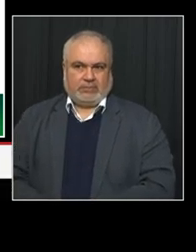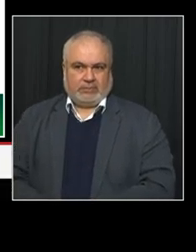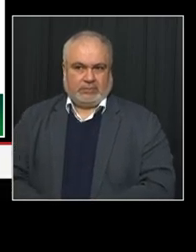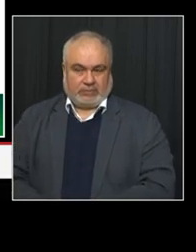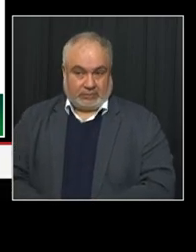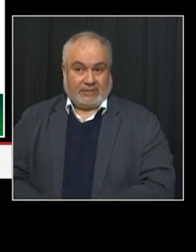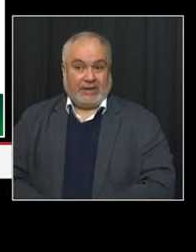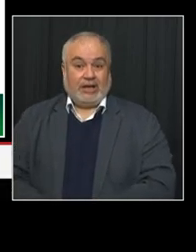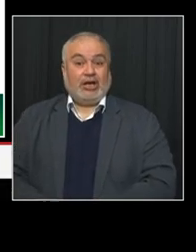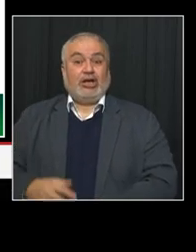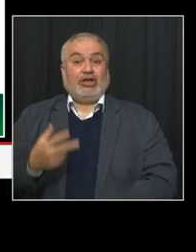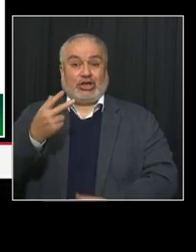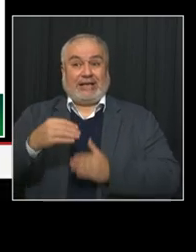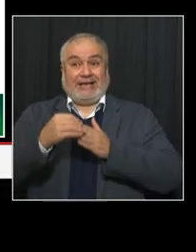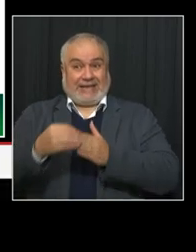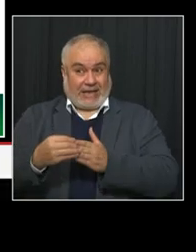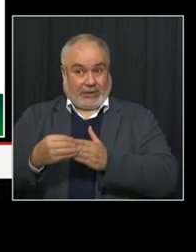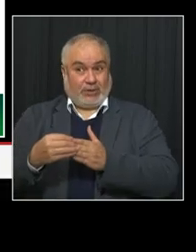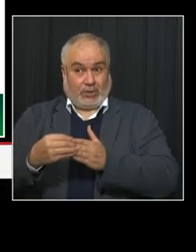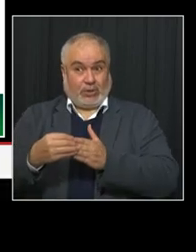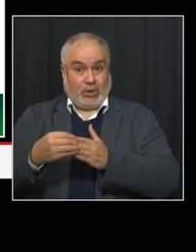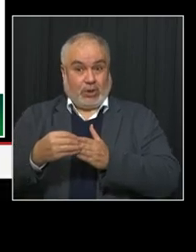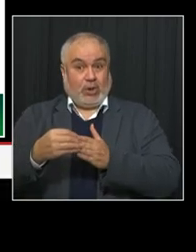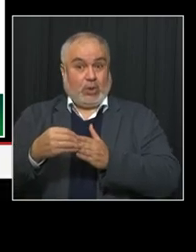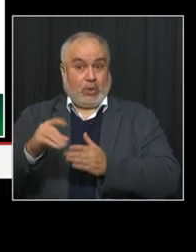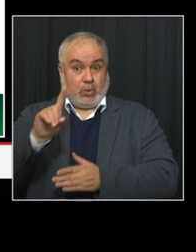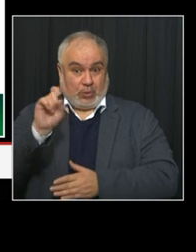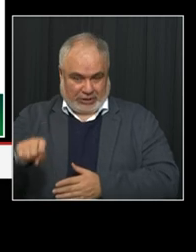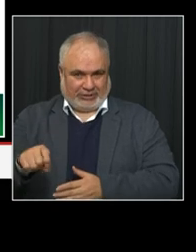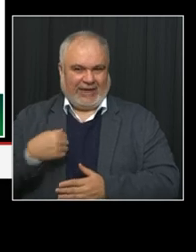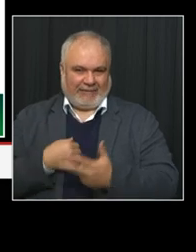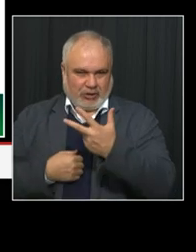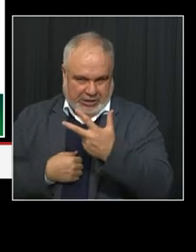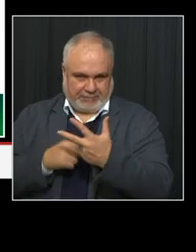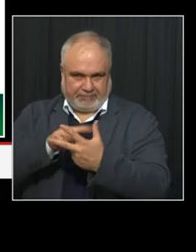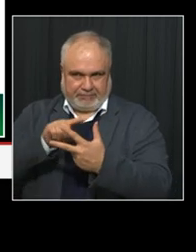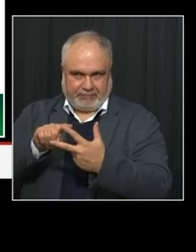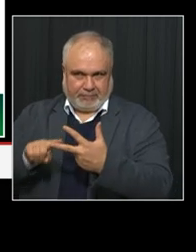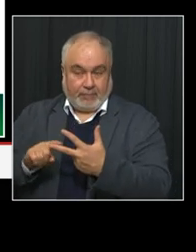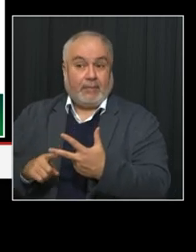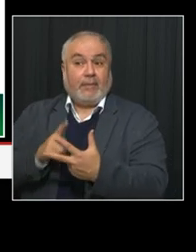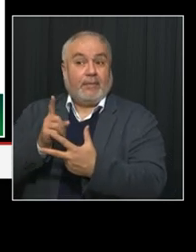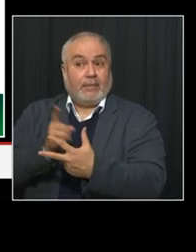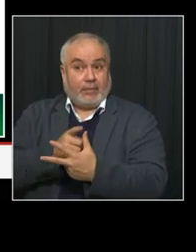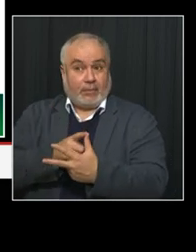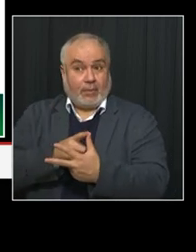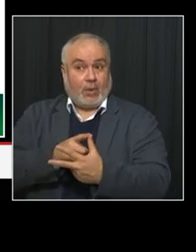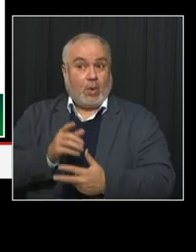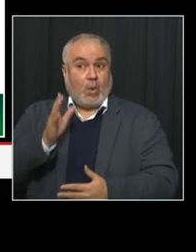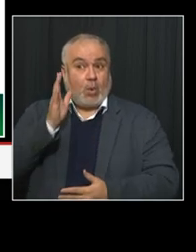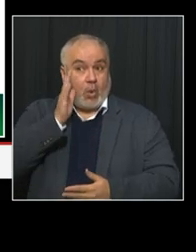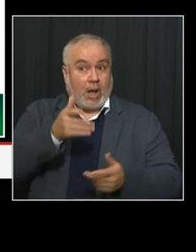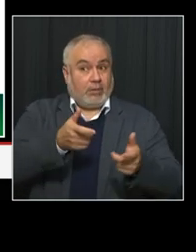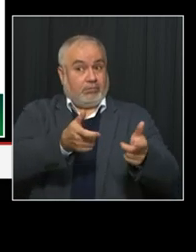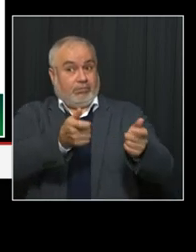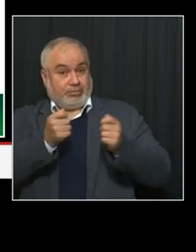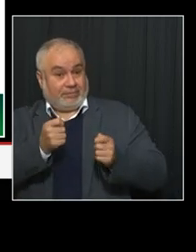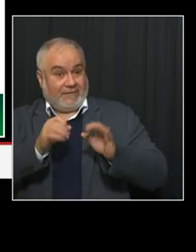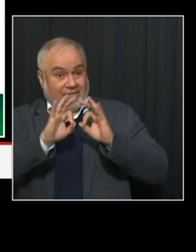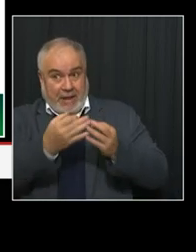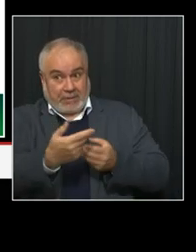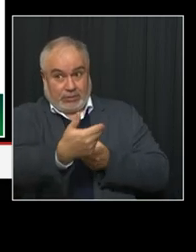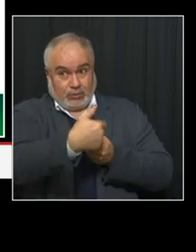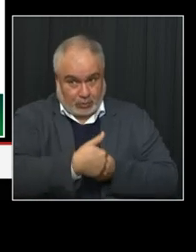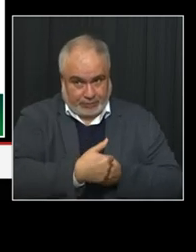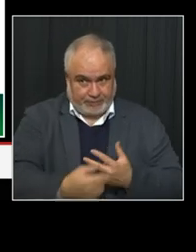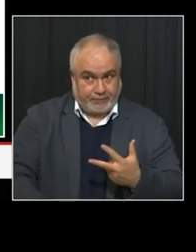when we think about where can we put our dollars, we want to know, is it going to attract new families and help keep families here in D.C.? Is